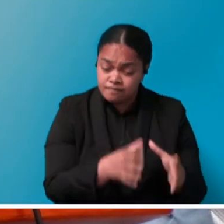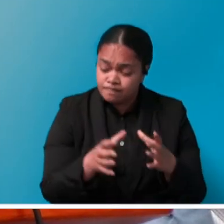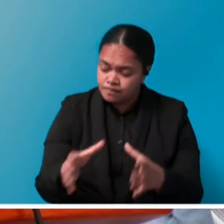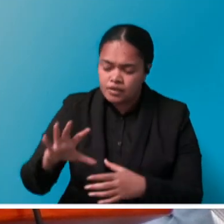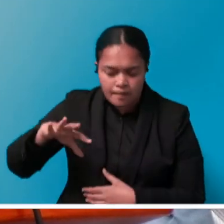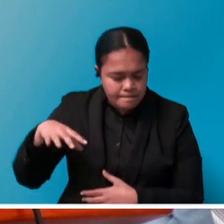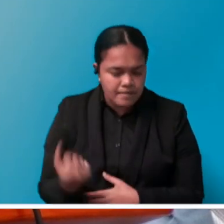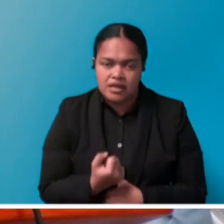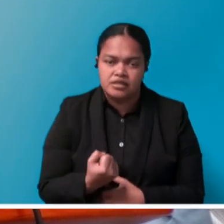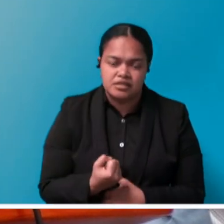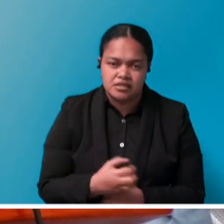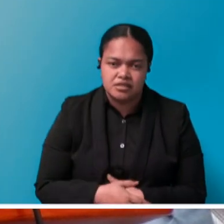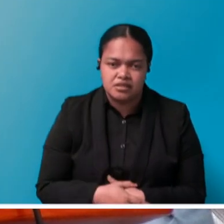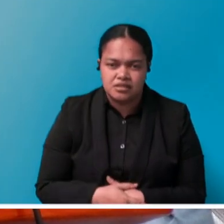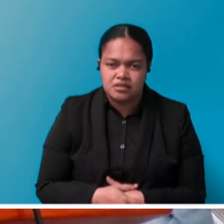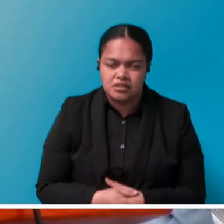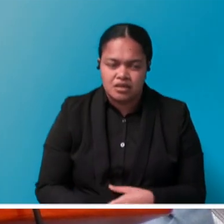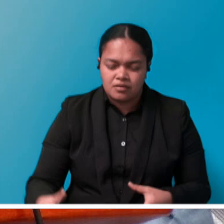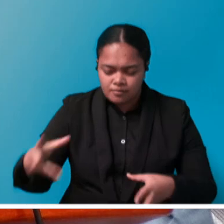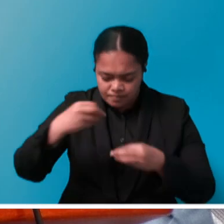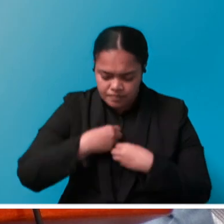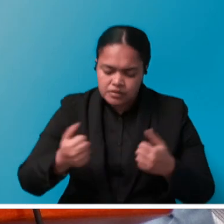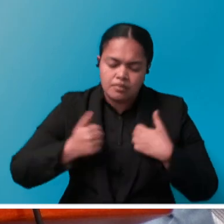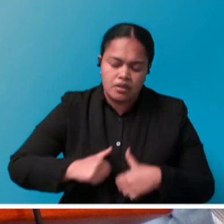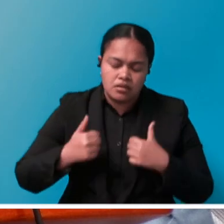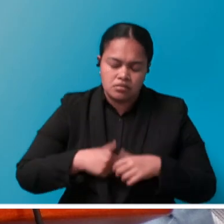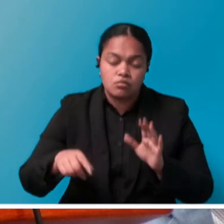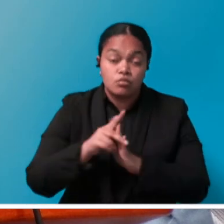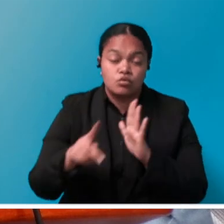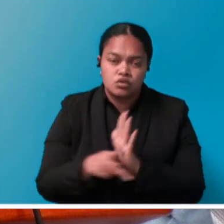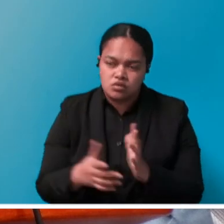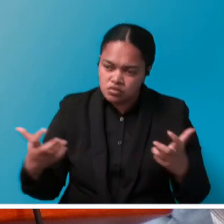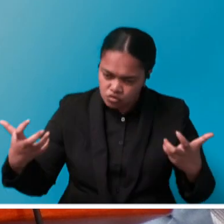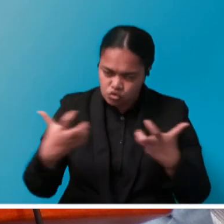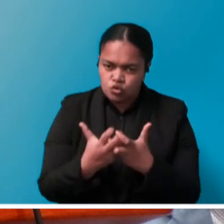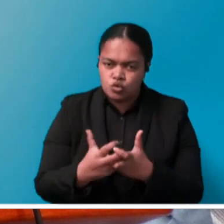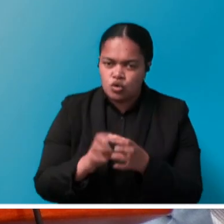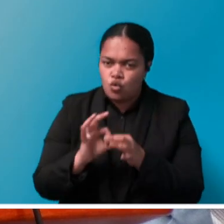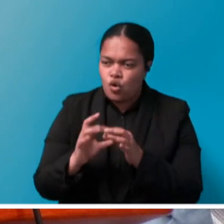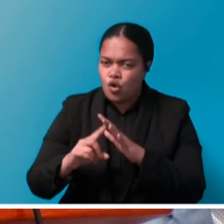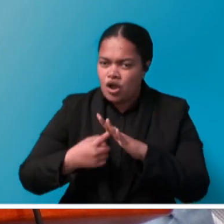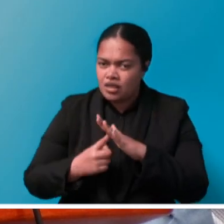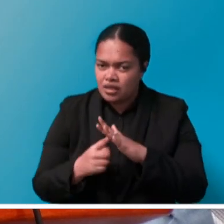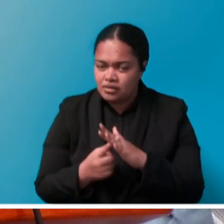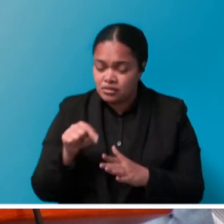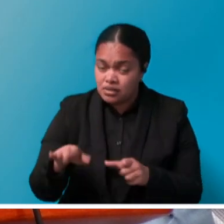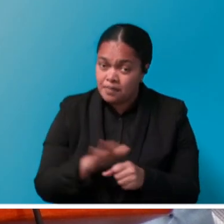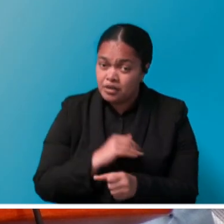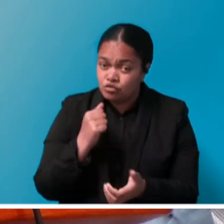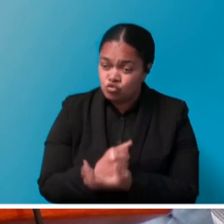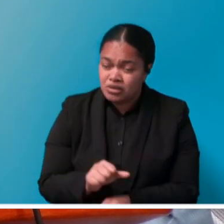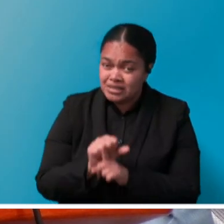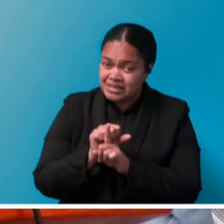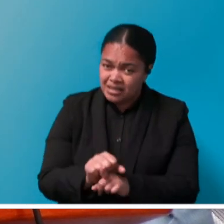must tailor it into a practical, purposeful policy suited to its context. This ensures that safeguarding is